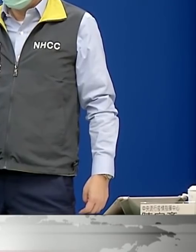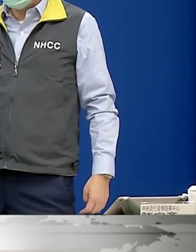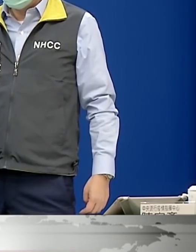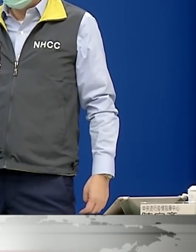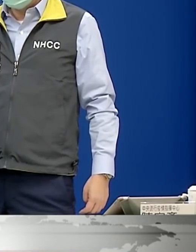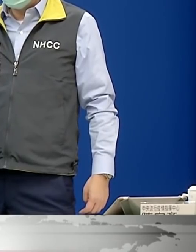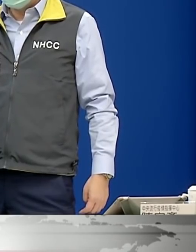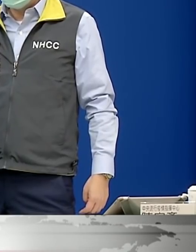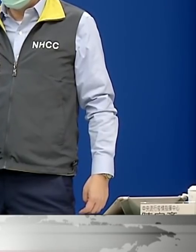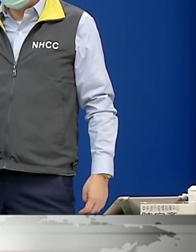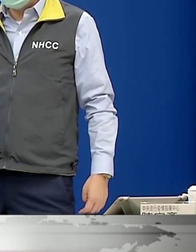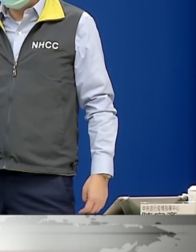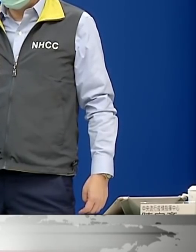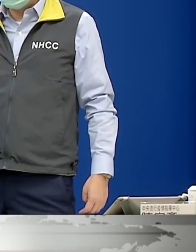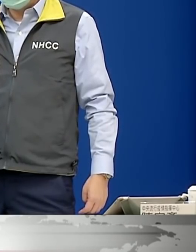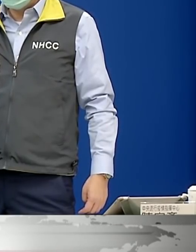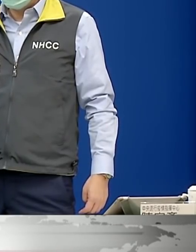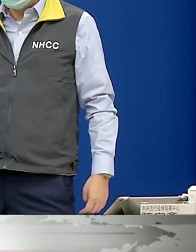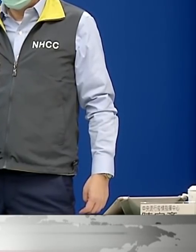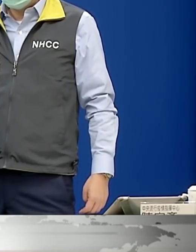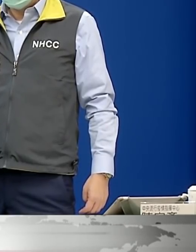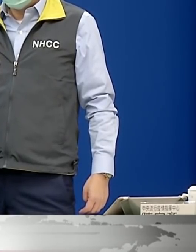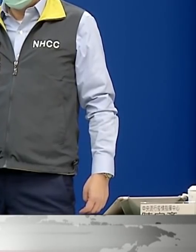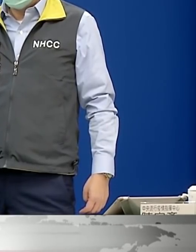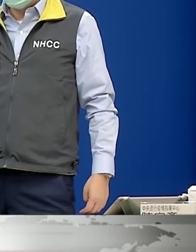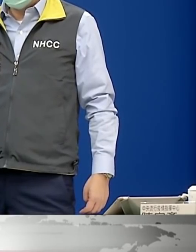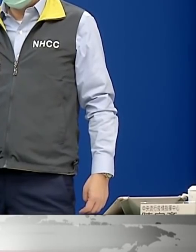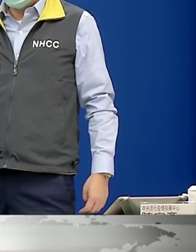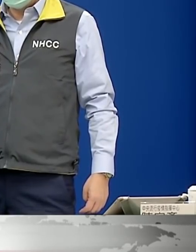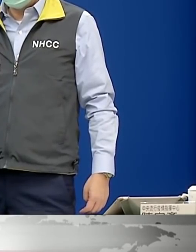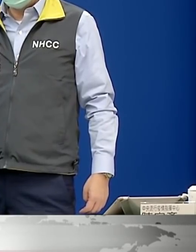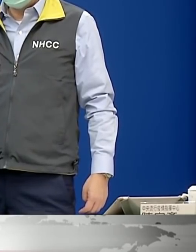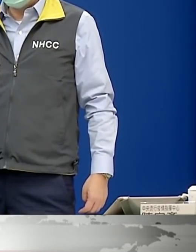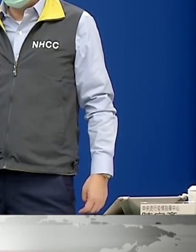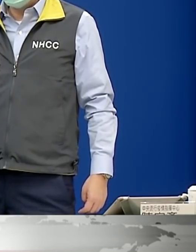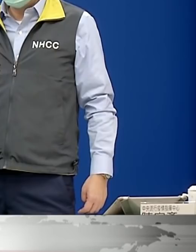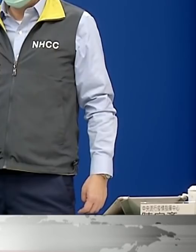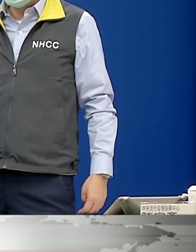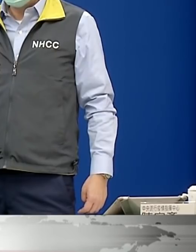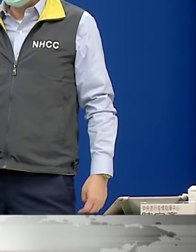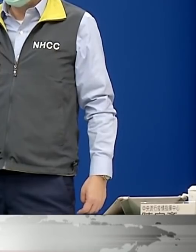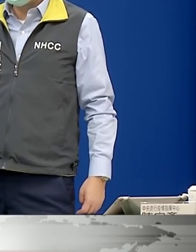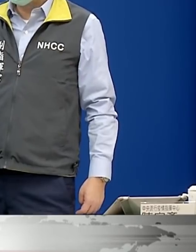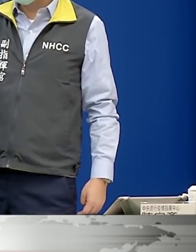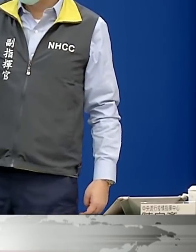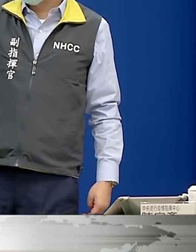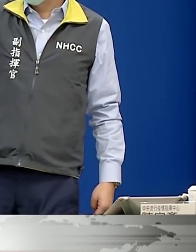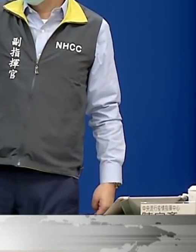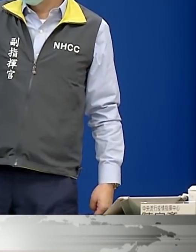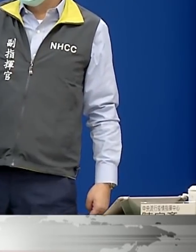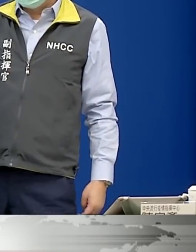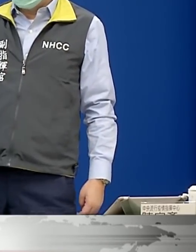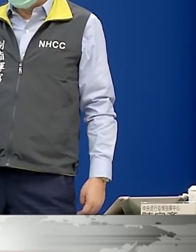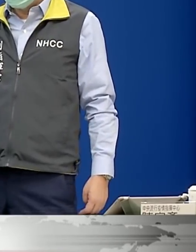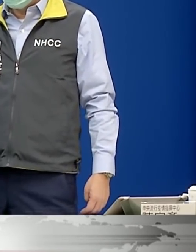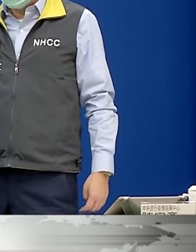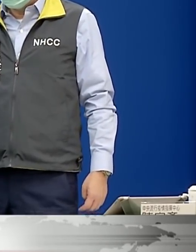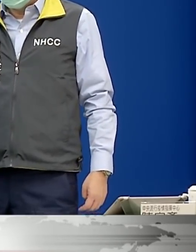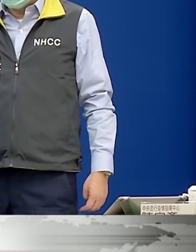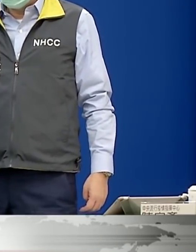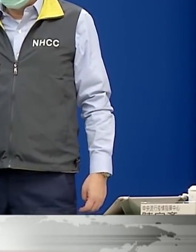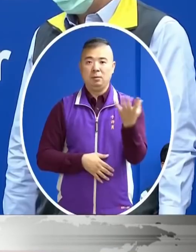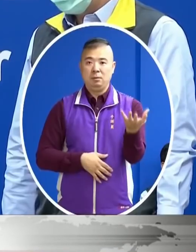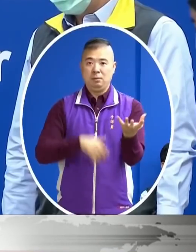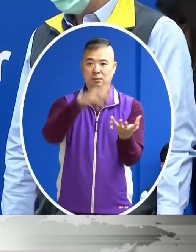just 1% to 2%. It advises that a used mask can be disinfected this way 4 or 5 times at most.